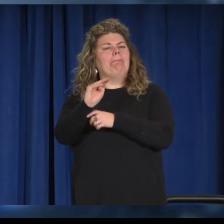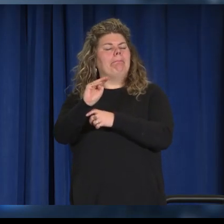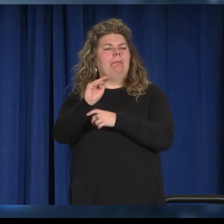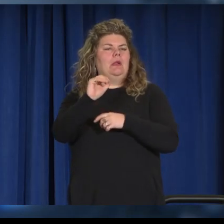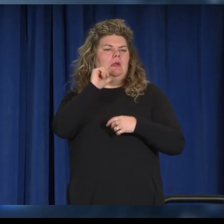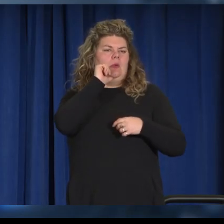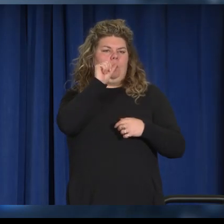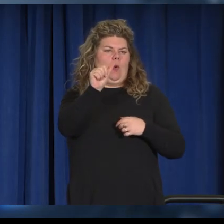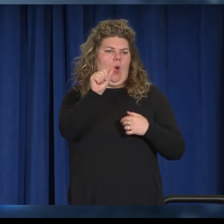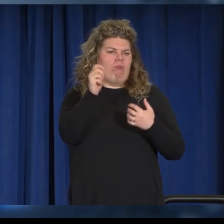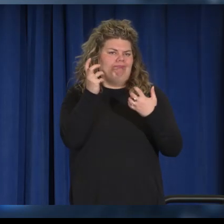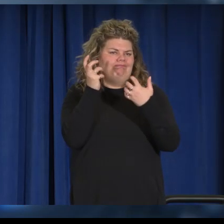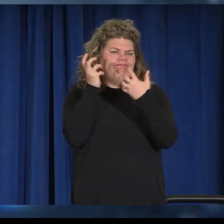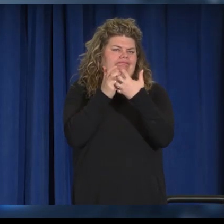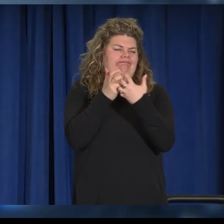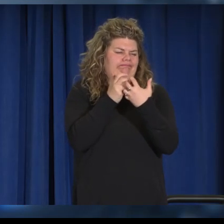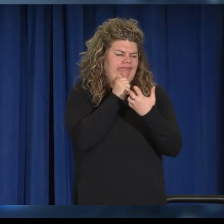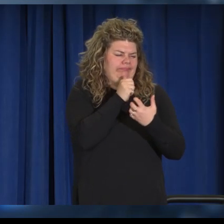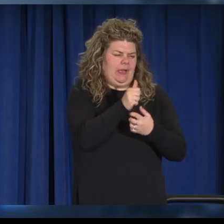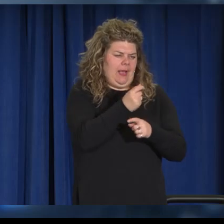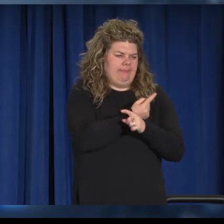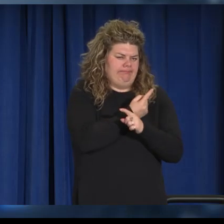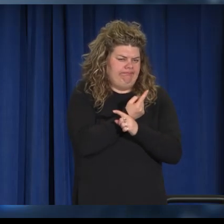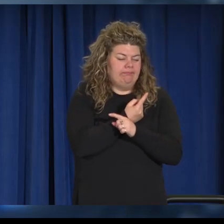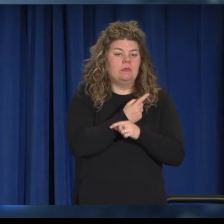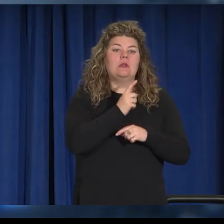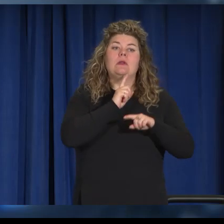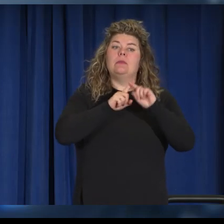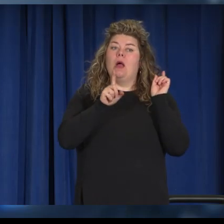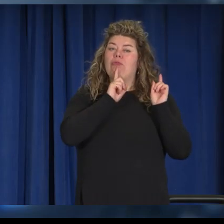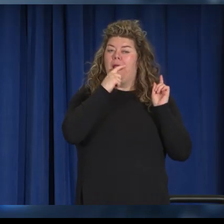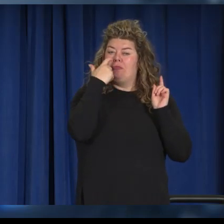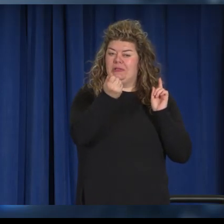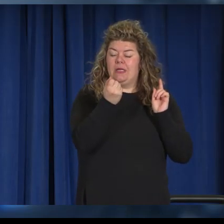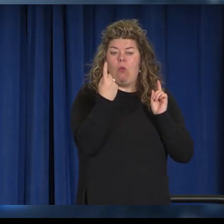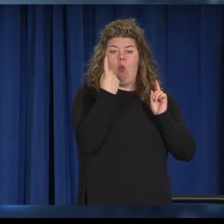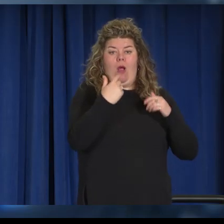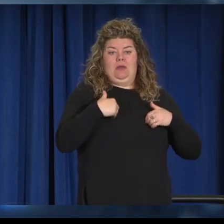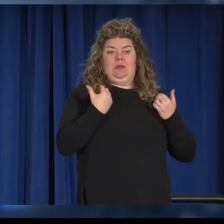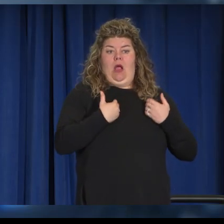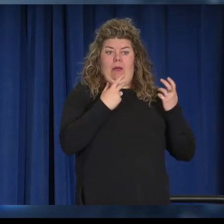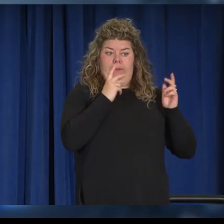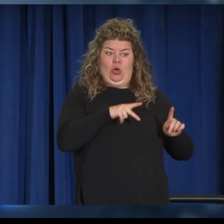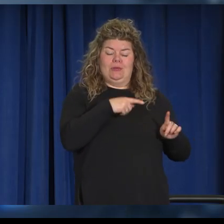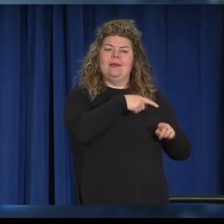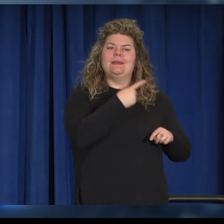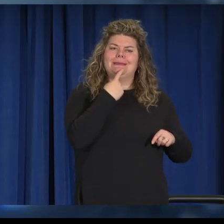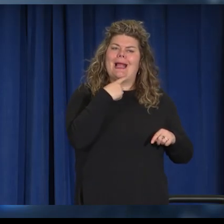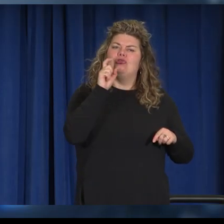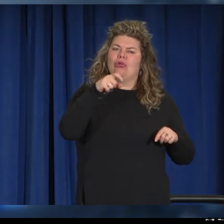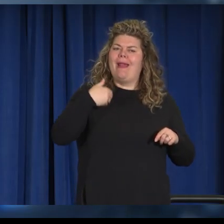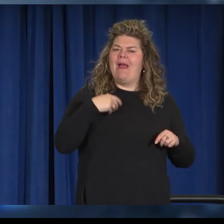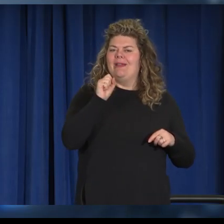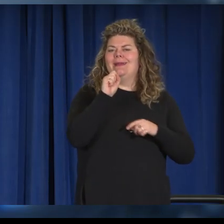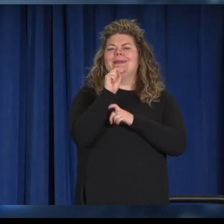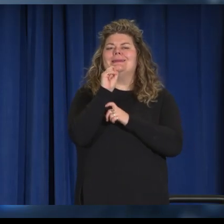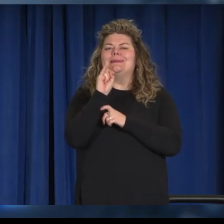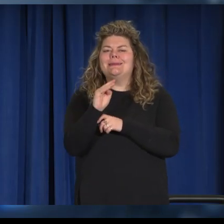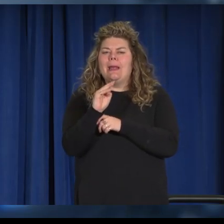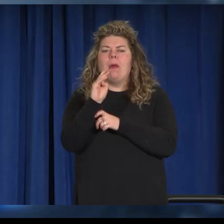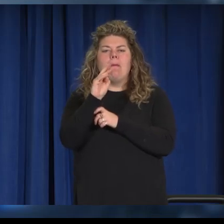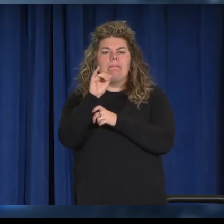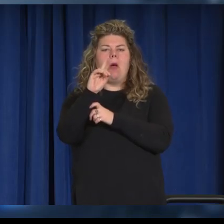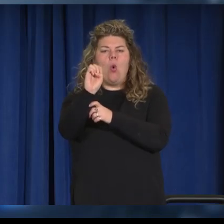physical stim. What was really interesting is that one of our young people suggested there should be a stim mode built into the